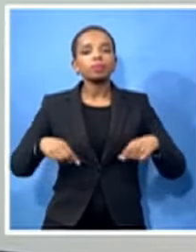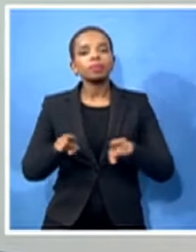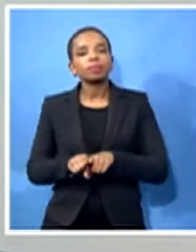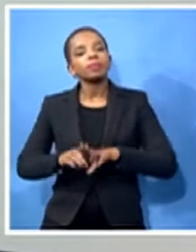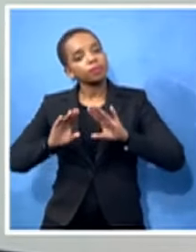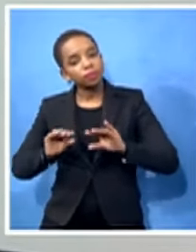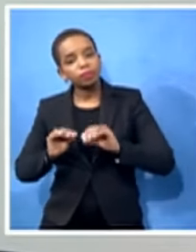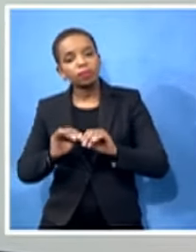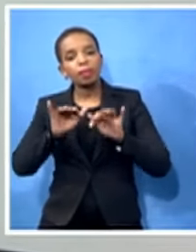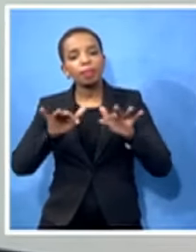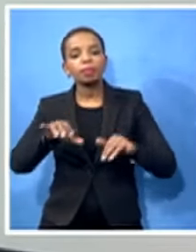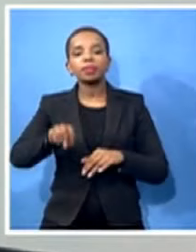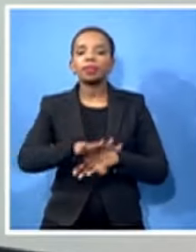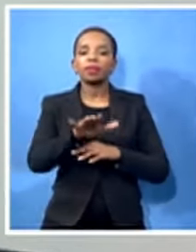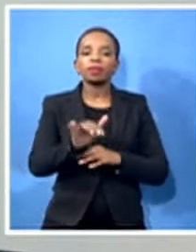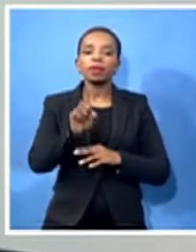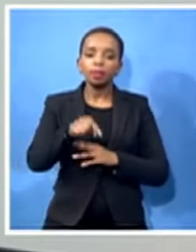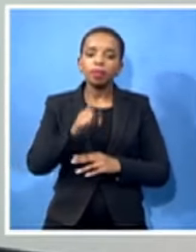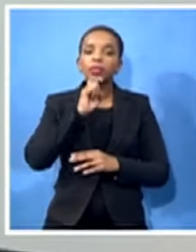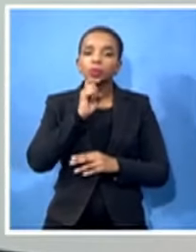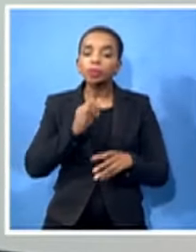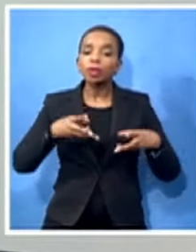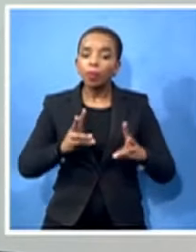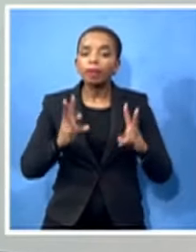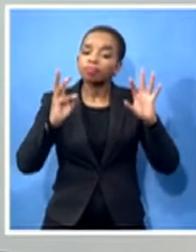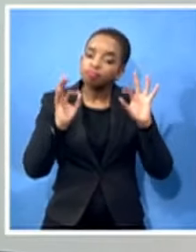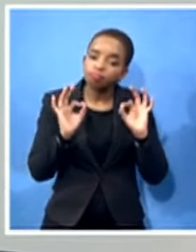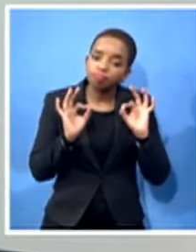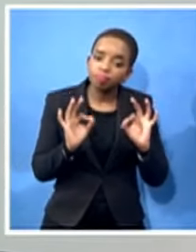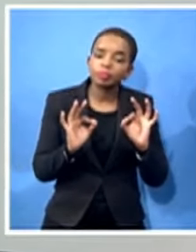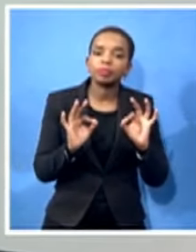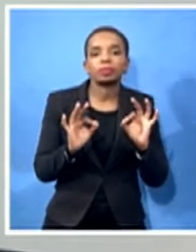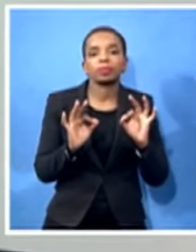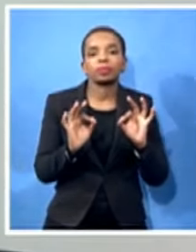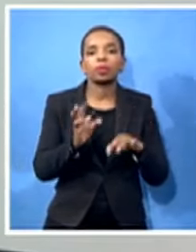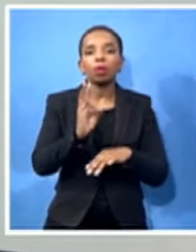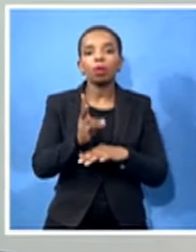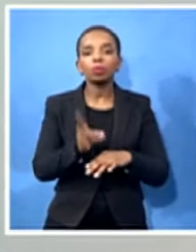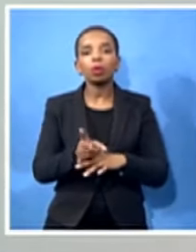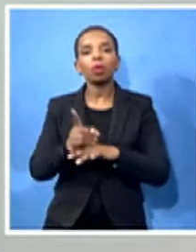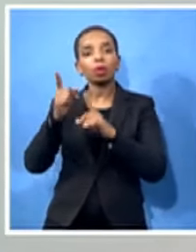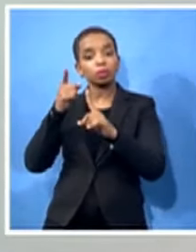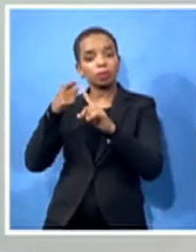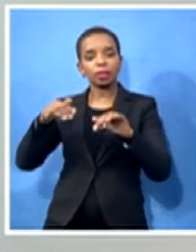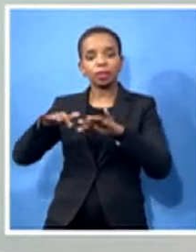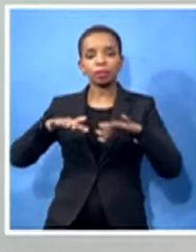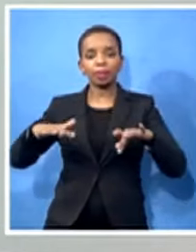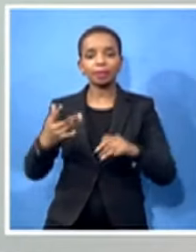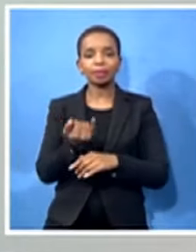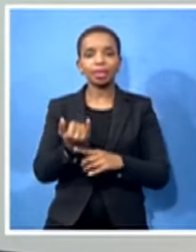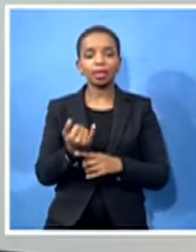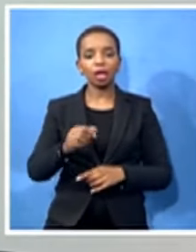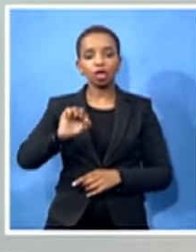efficient manner, and also in targeted spaces. So I think this is spaces like the handle of your doors. This is spaces like